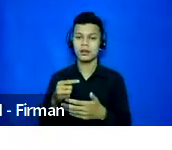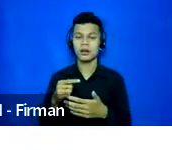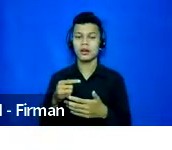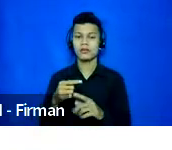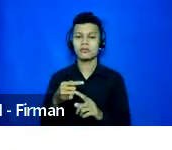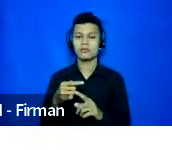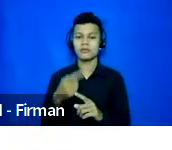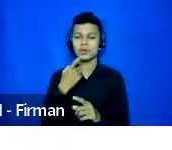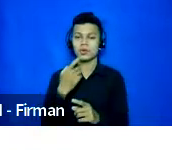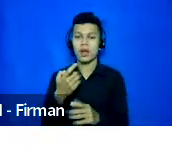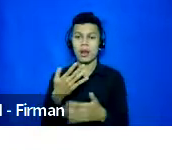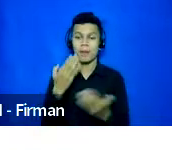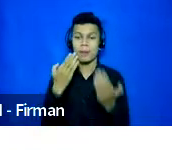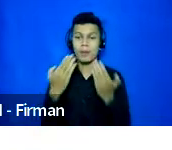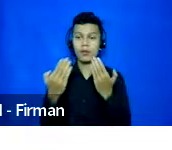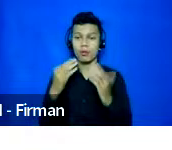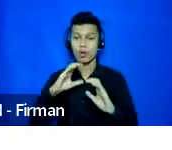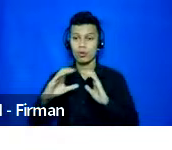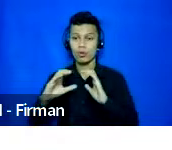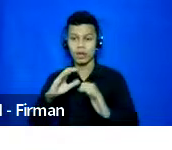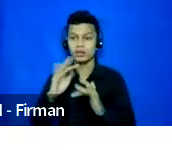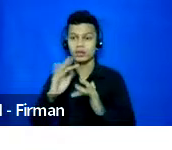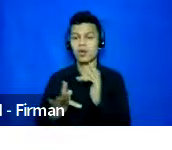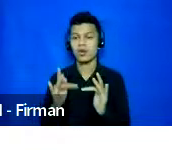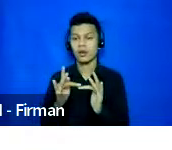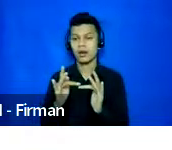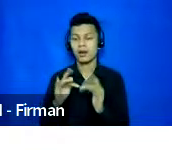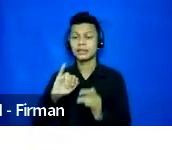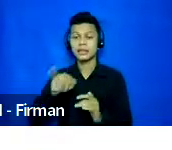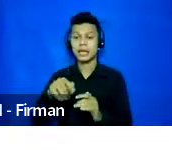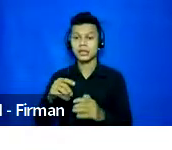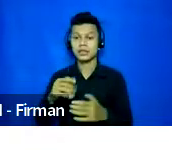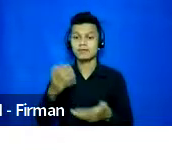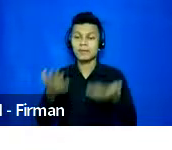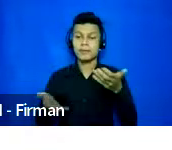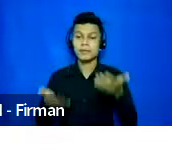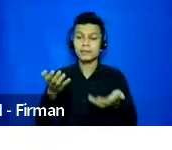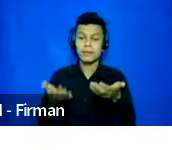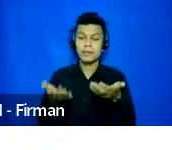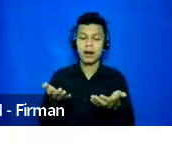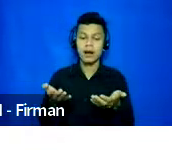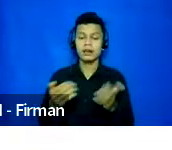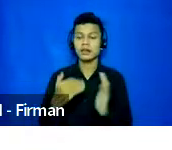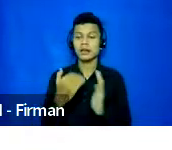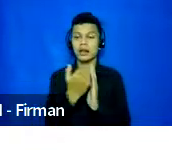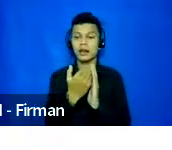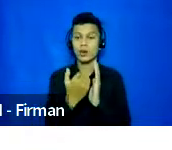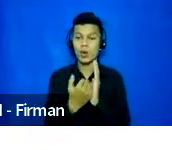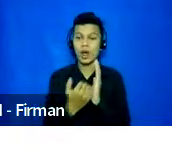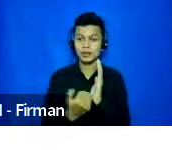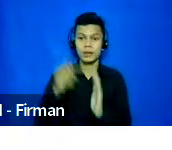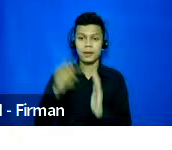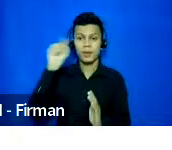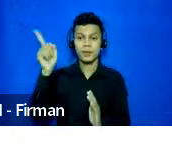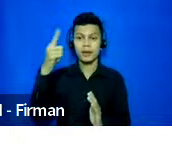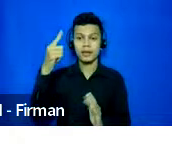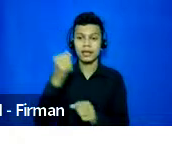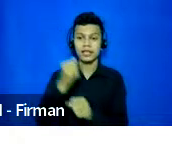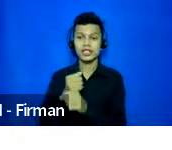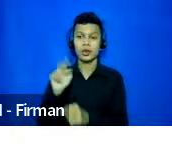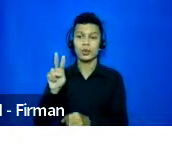platforms. So when considering regulations, G20 government should first looking at